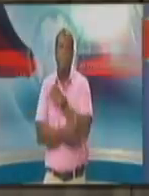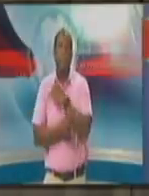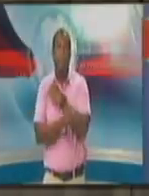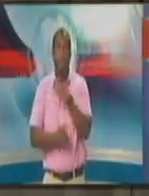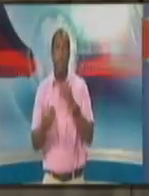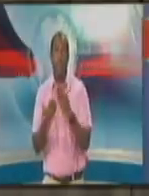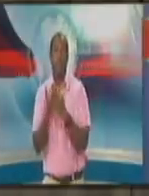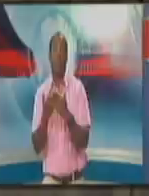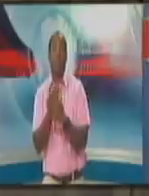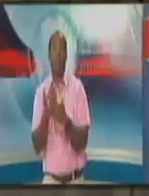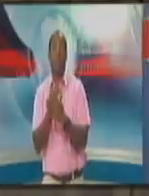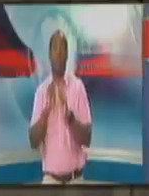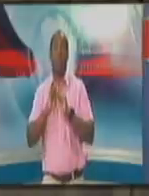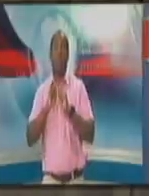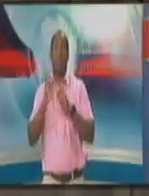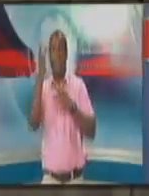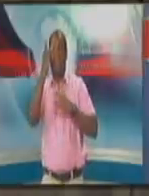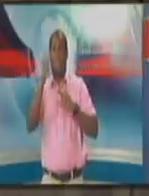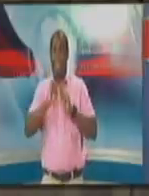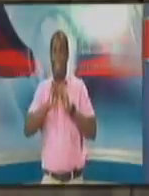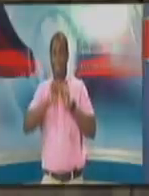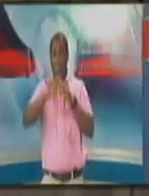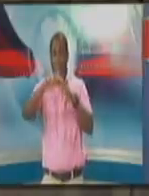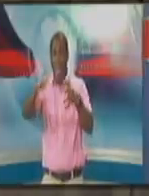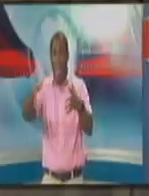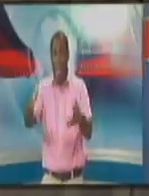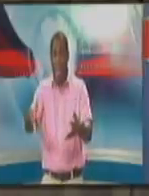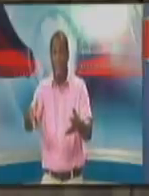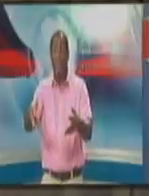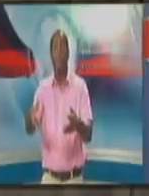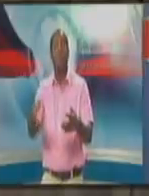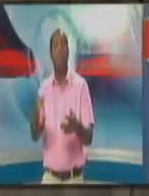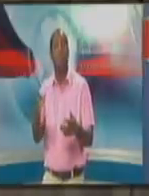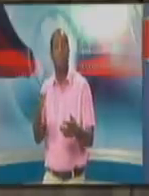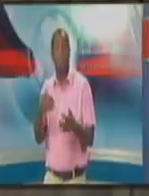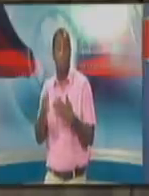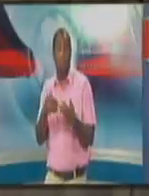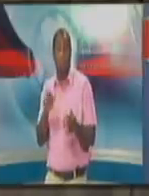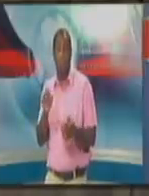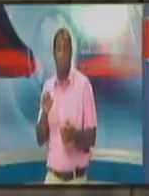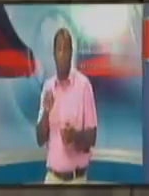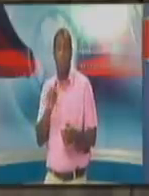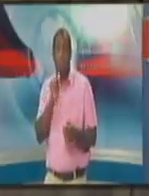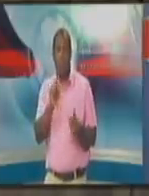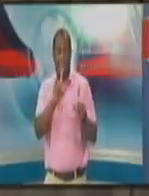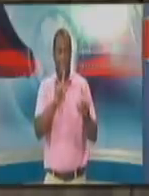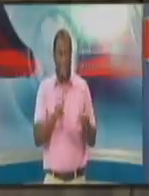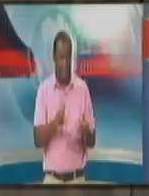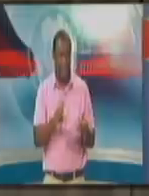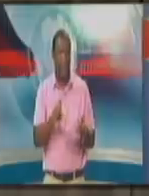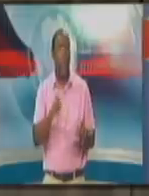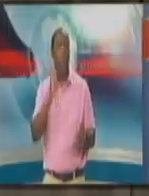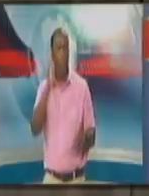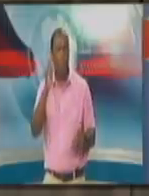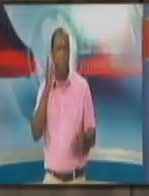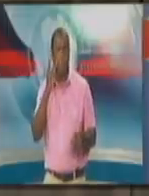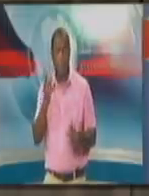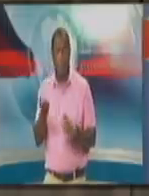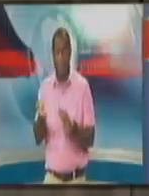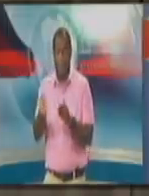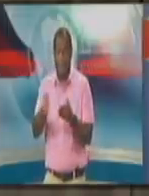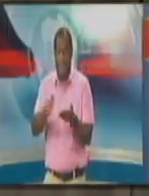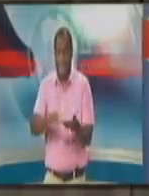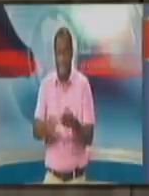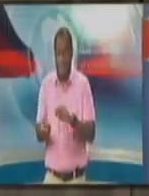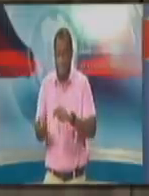epidemic, even if you are not testing and it's resulting in unexplained deaths, you'll see a large increase in the number of deaths. And it was very good to have